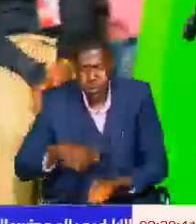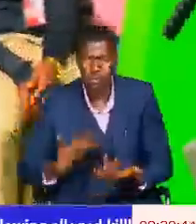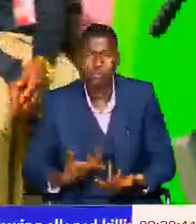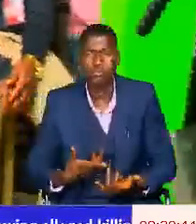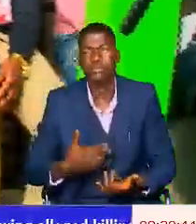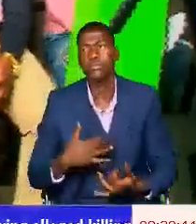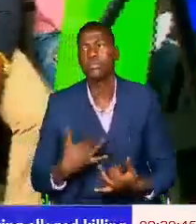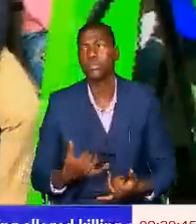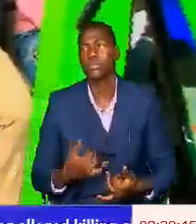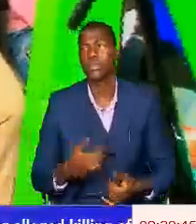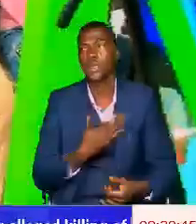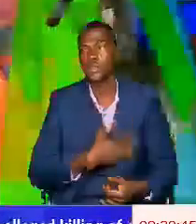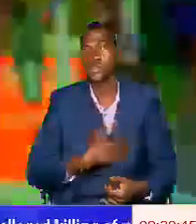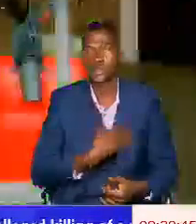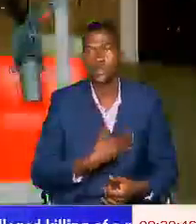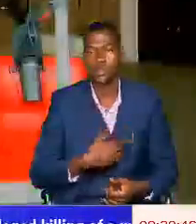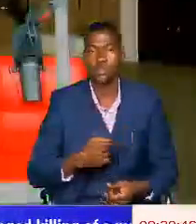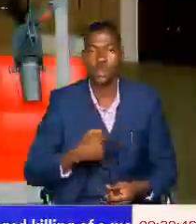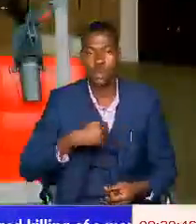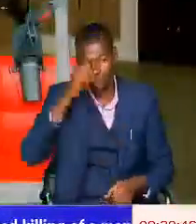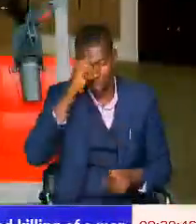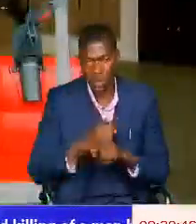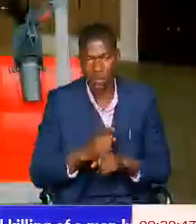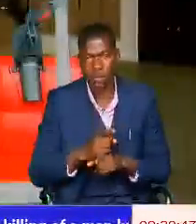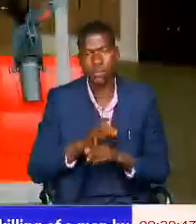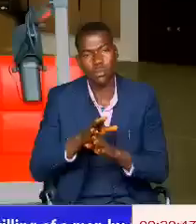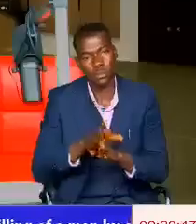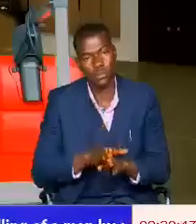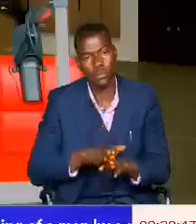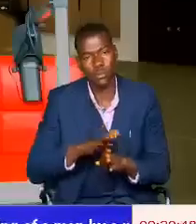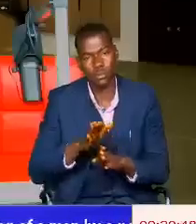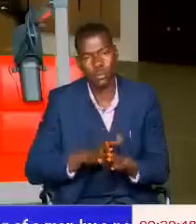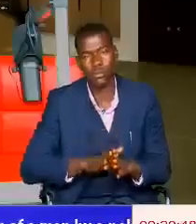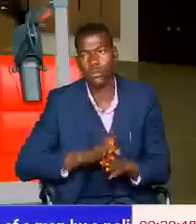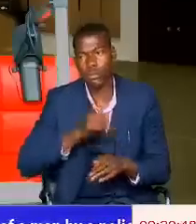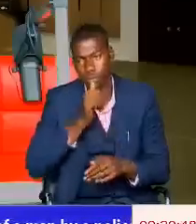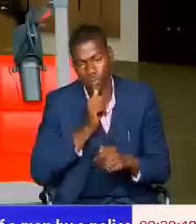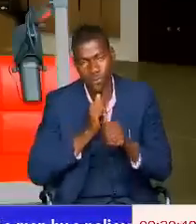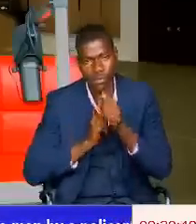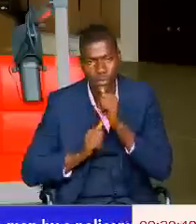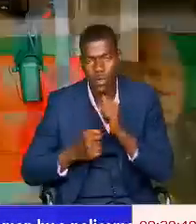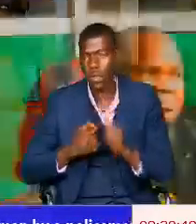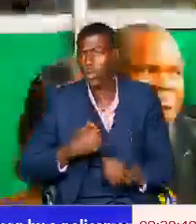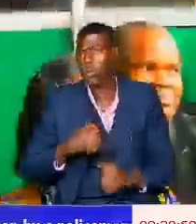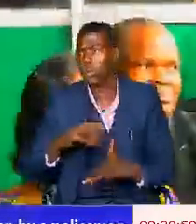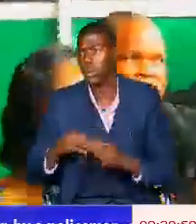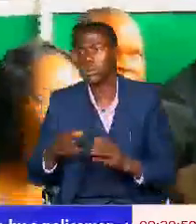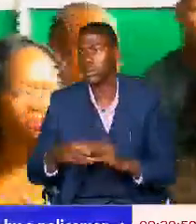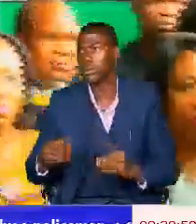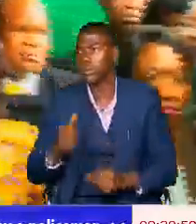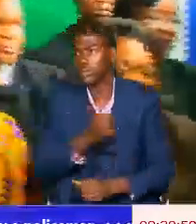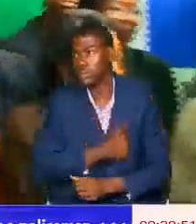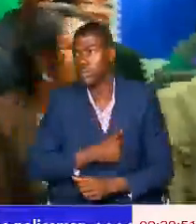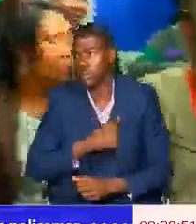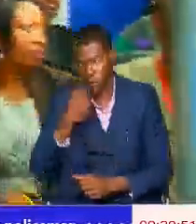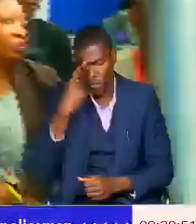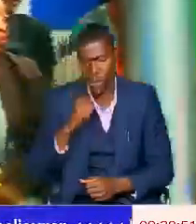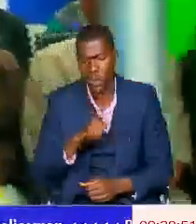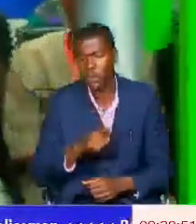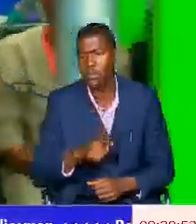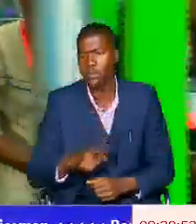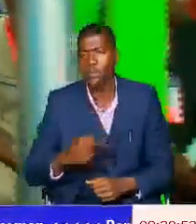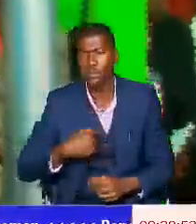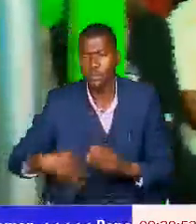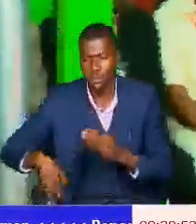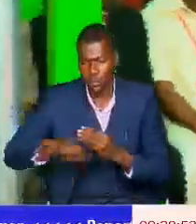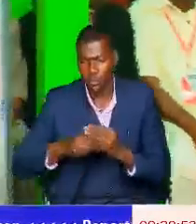brother, exercise patience. I apologize on his behalf, sir. Thank you, Honorable President. Thank you. Make very I ask before